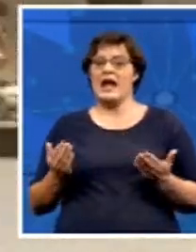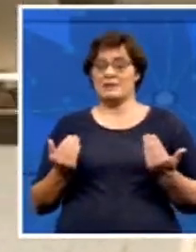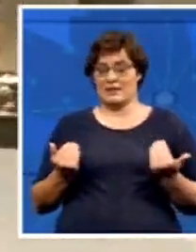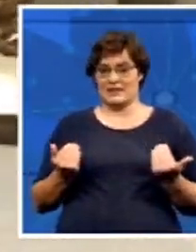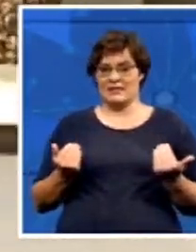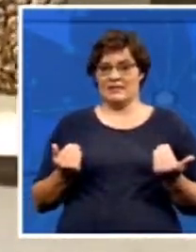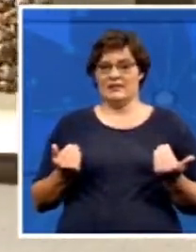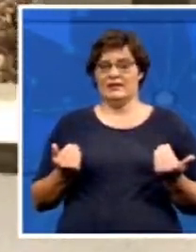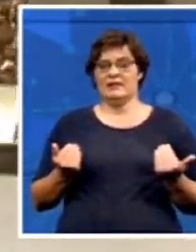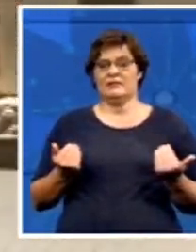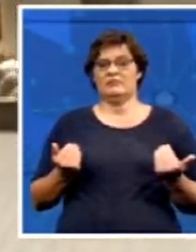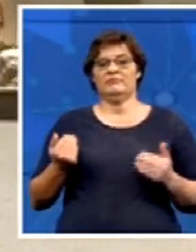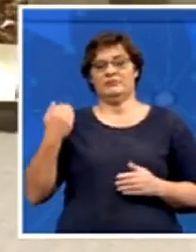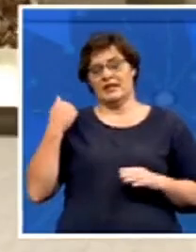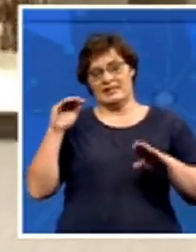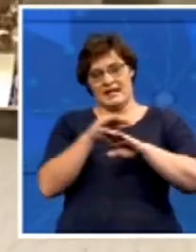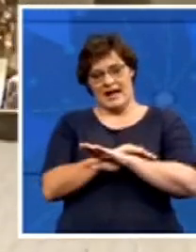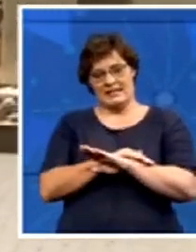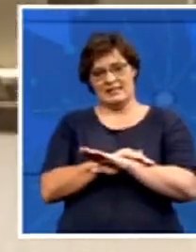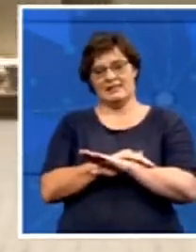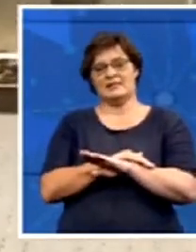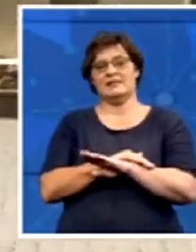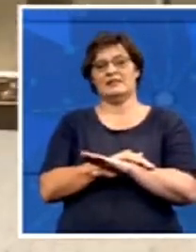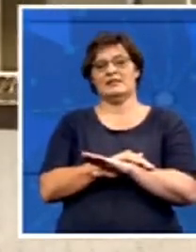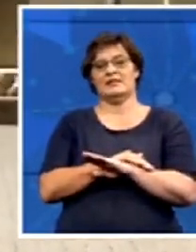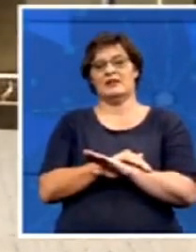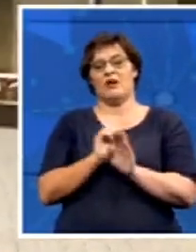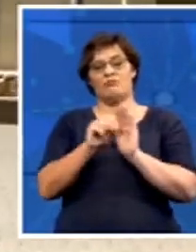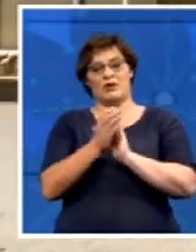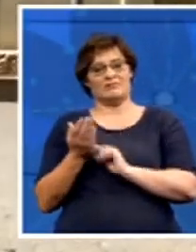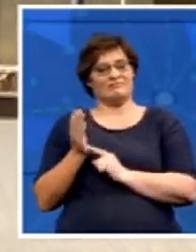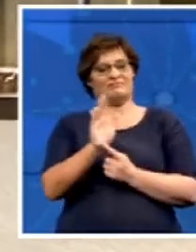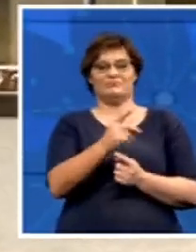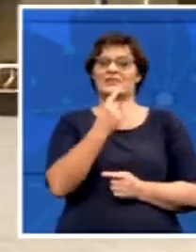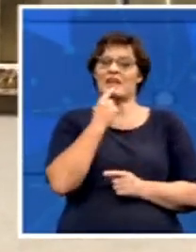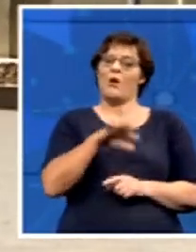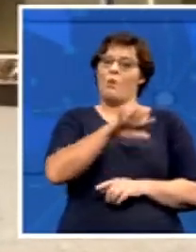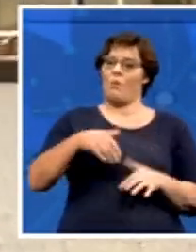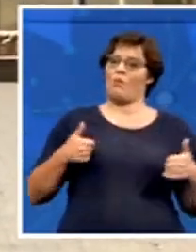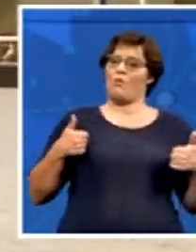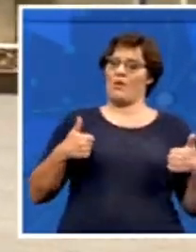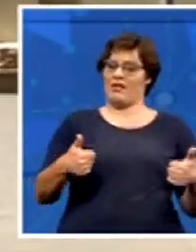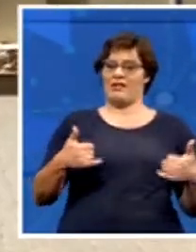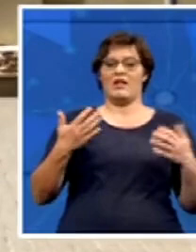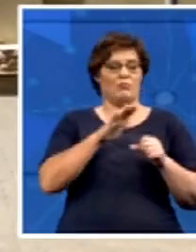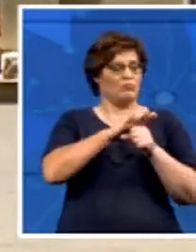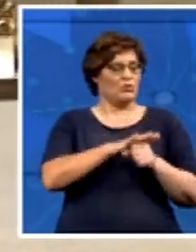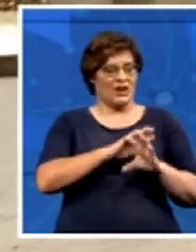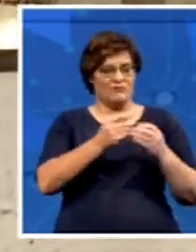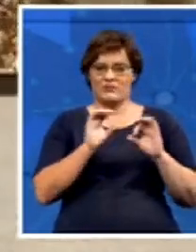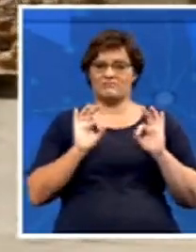by Randwater yesterday, that them indicating all is well, the pressure would then start